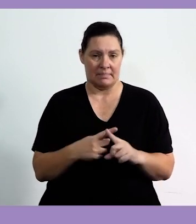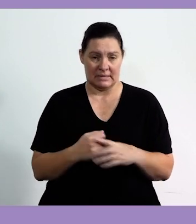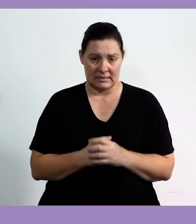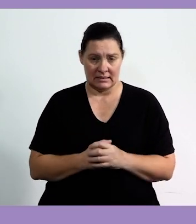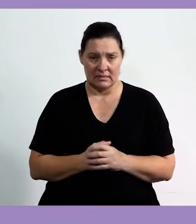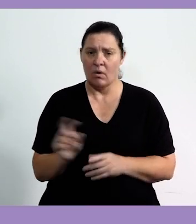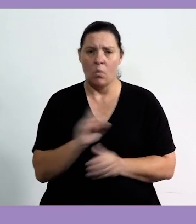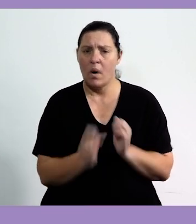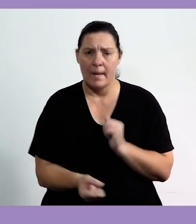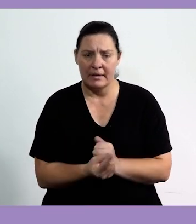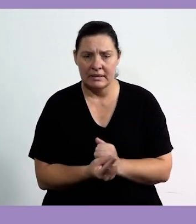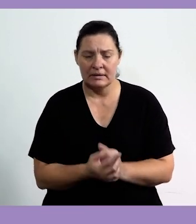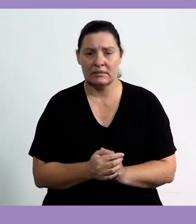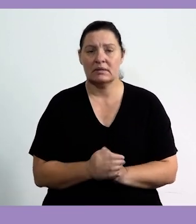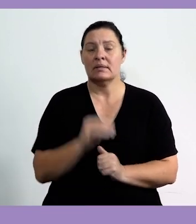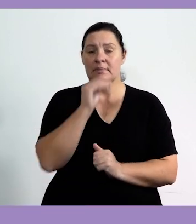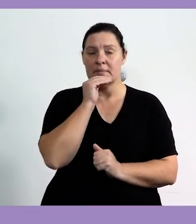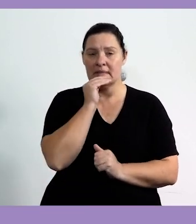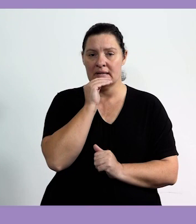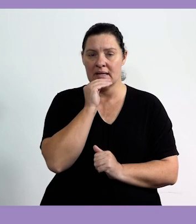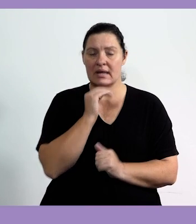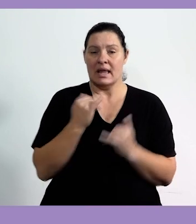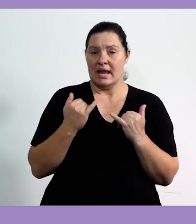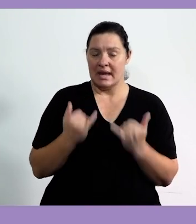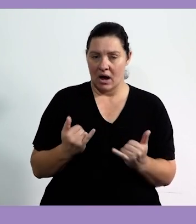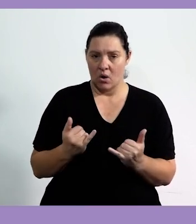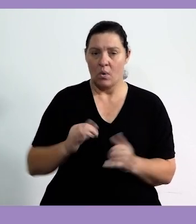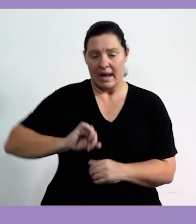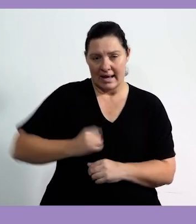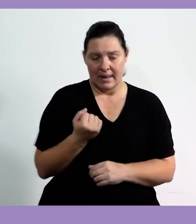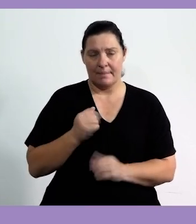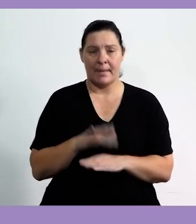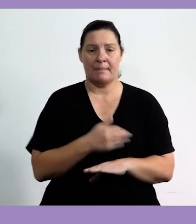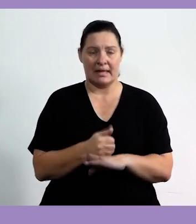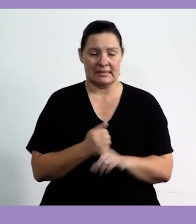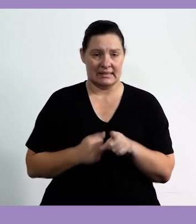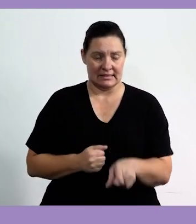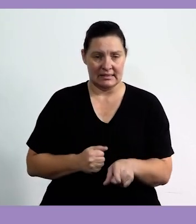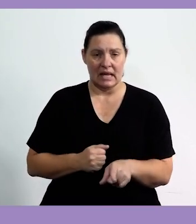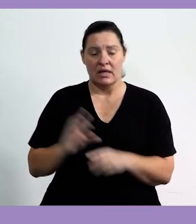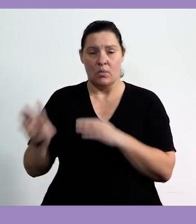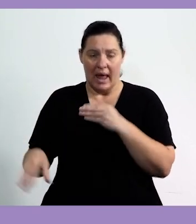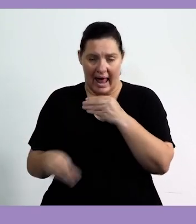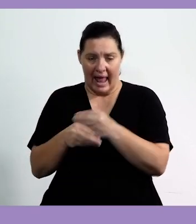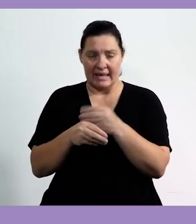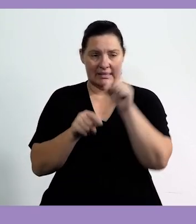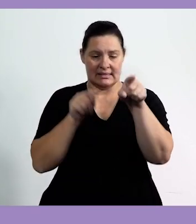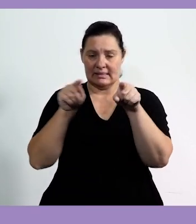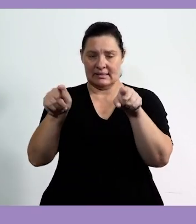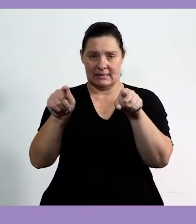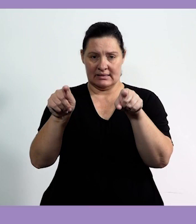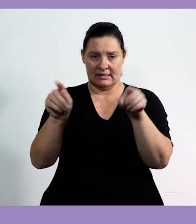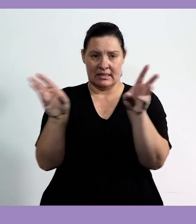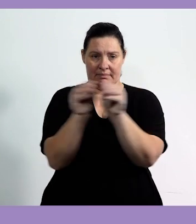multiplied. So what happens in this case? That means that we are going to keep the base and we are going to add